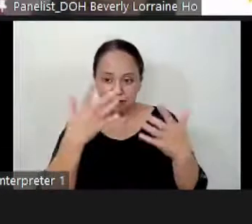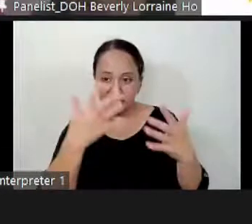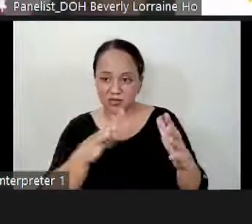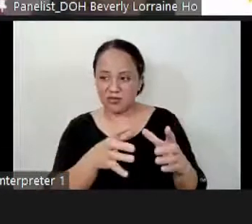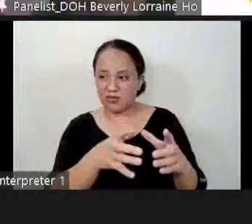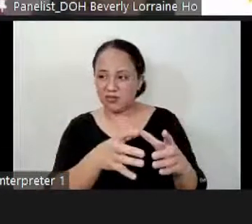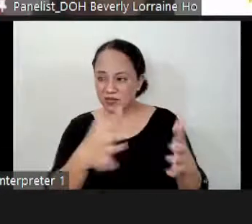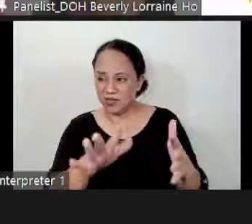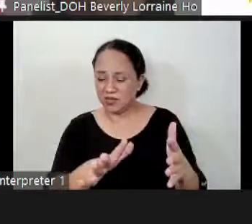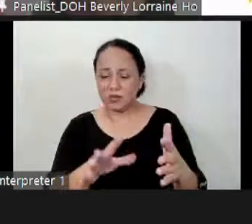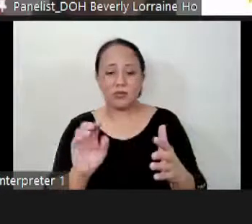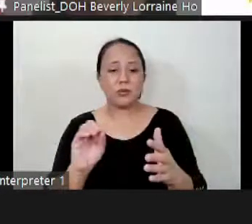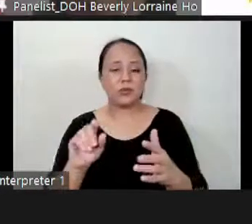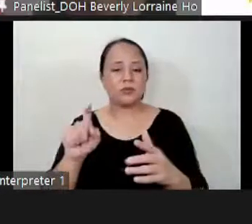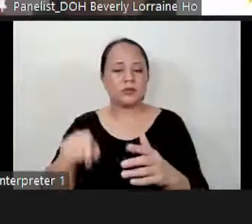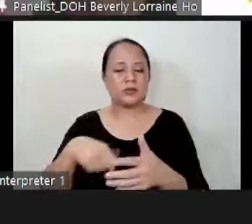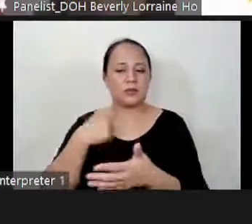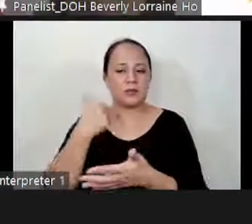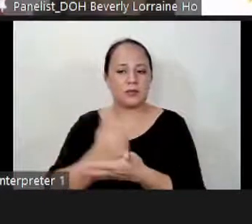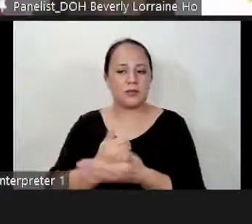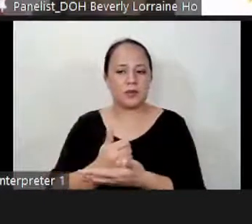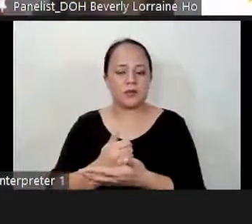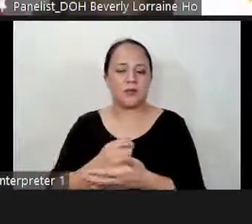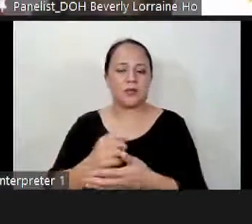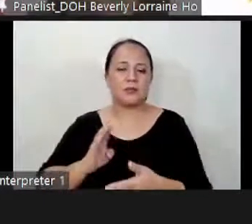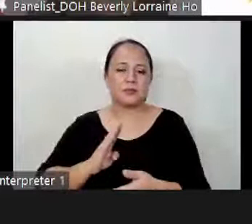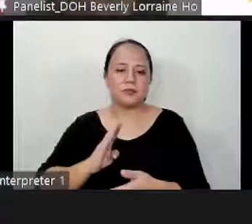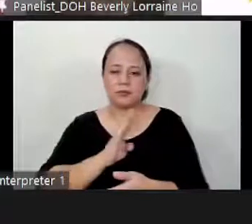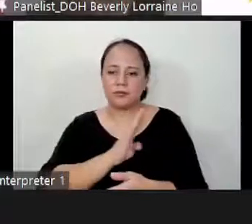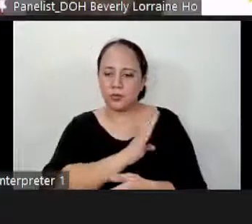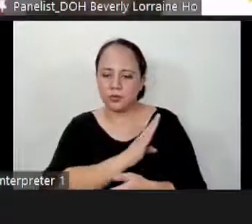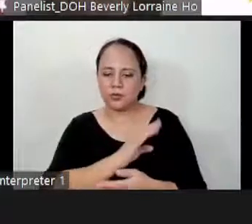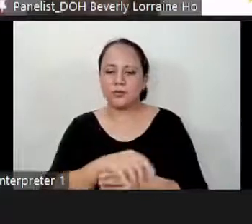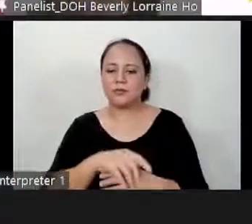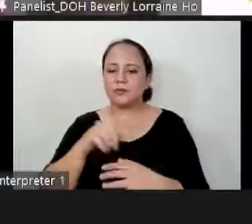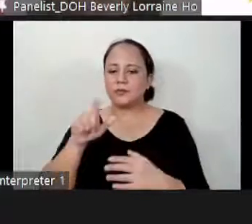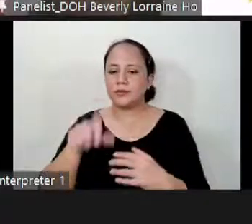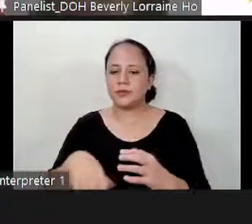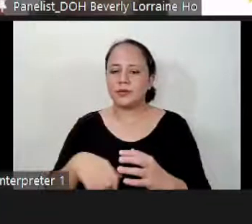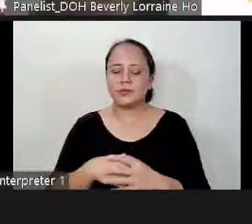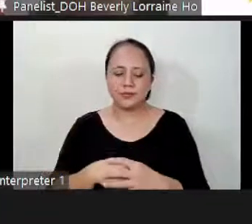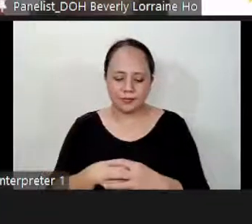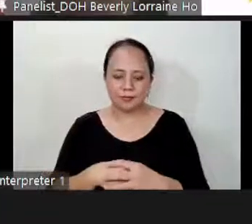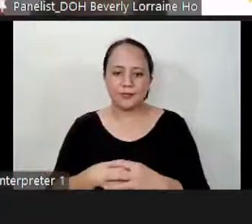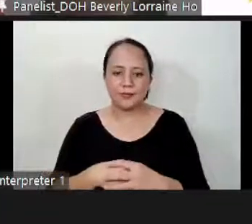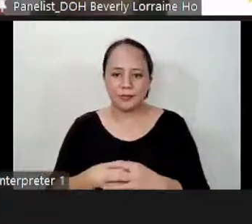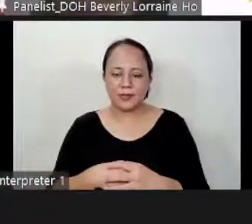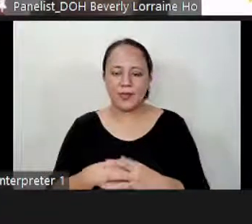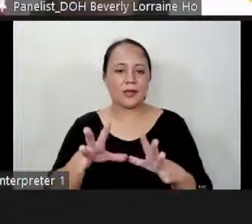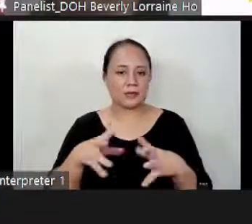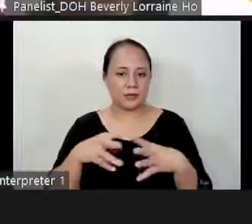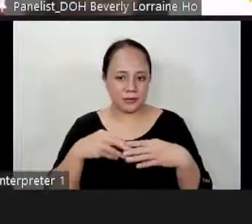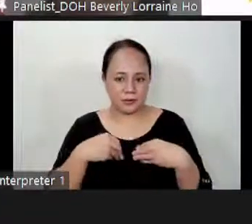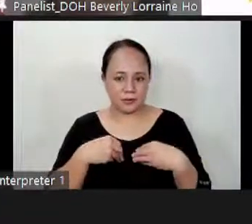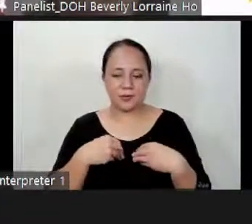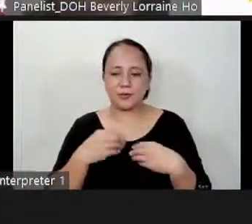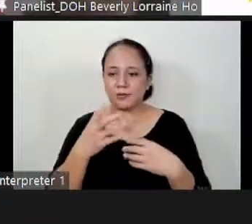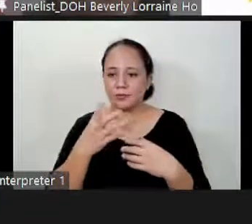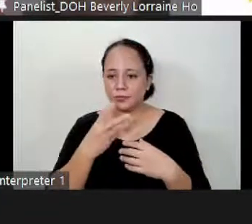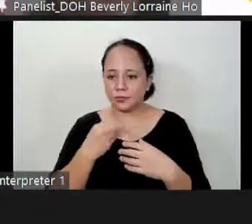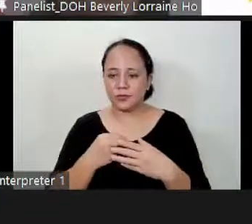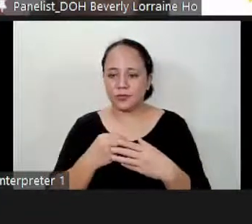It has to be approved, of course, by the board, and it has to be accepted by